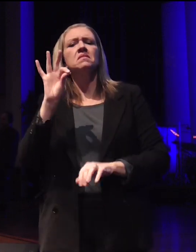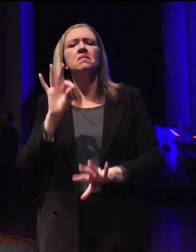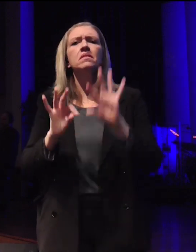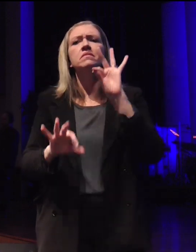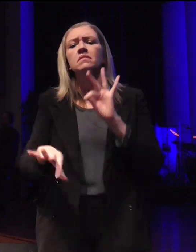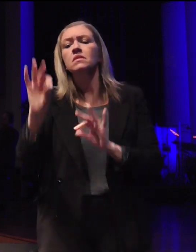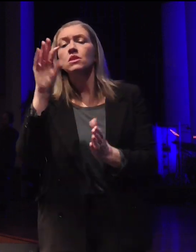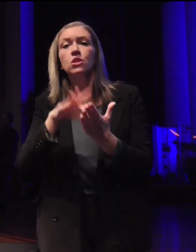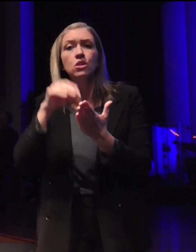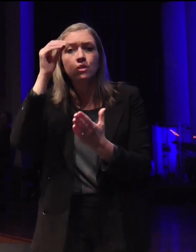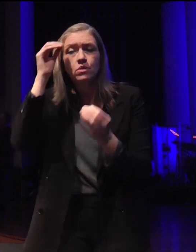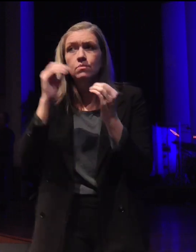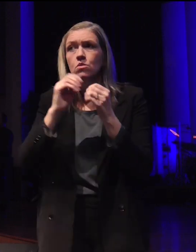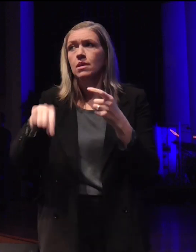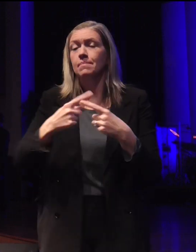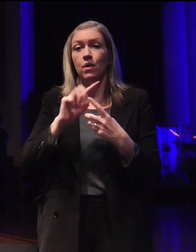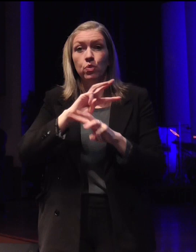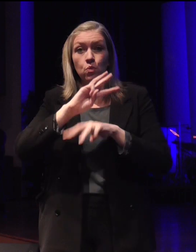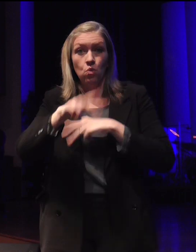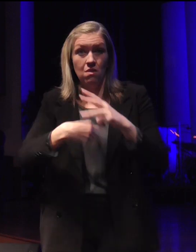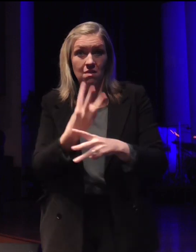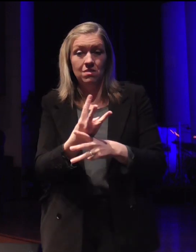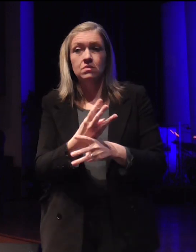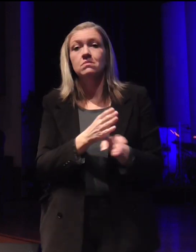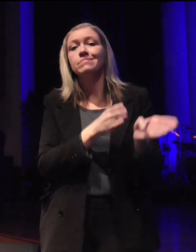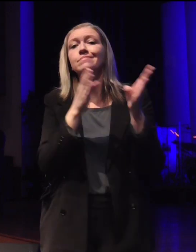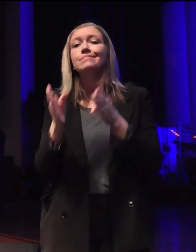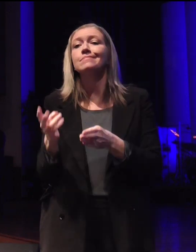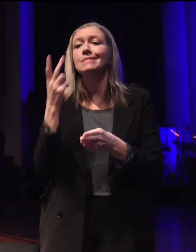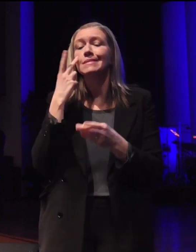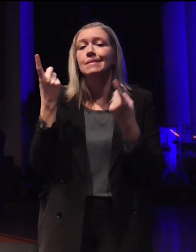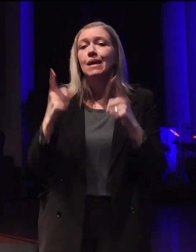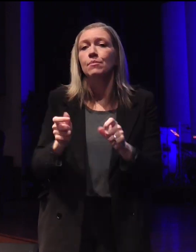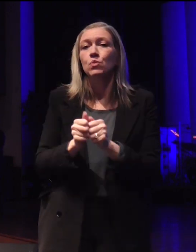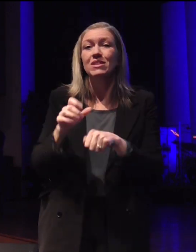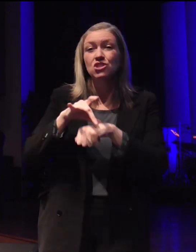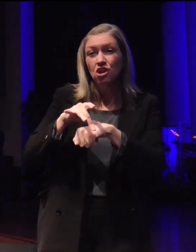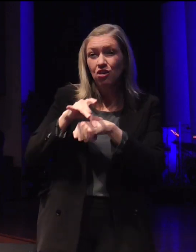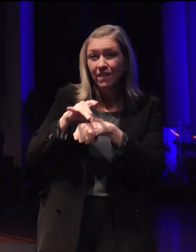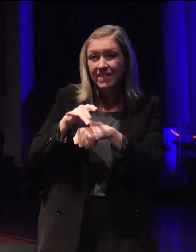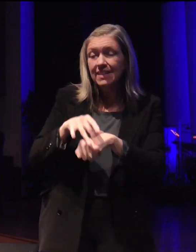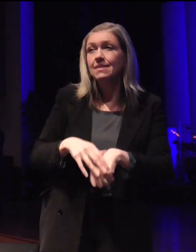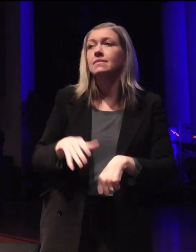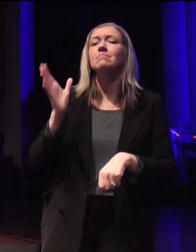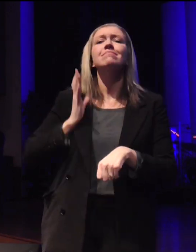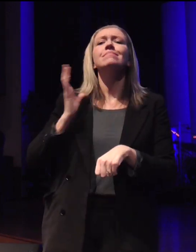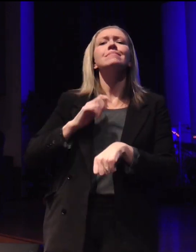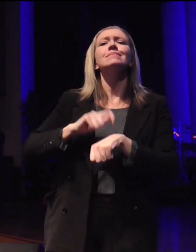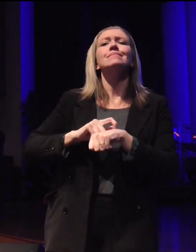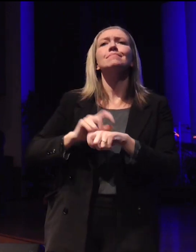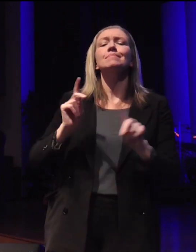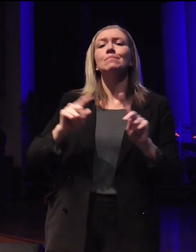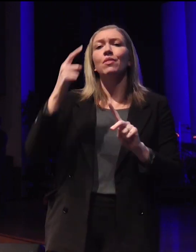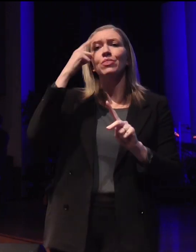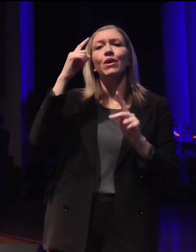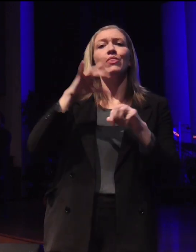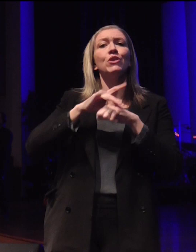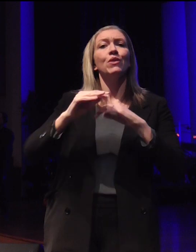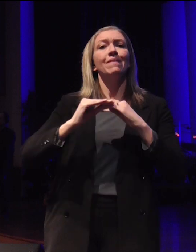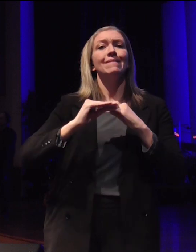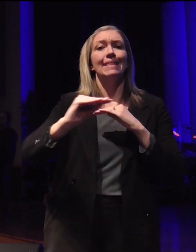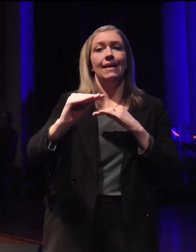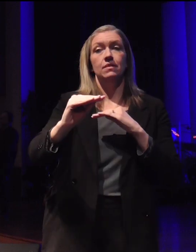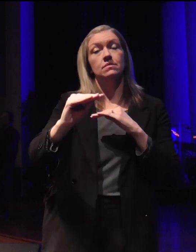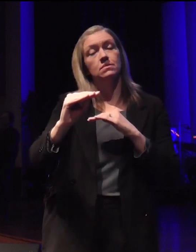more about the world, we've seen it happen in geography. There was a time when people thought the earth was flat. Well, some